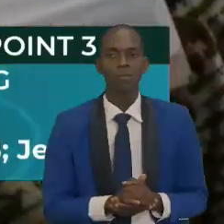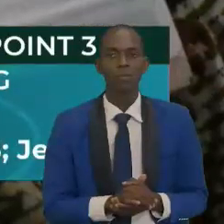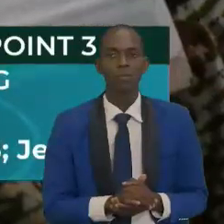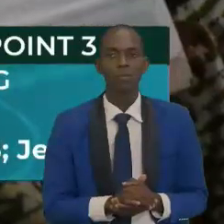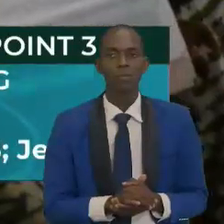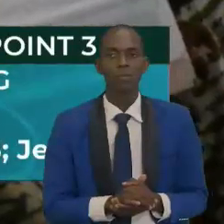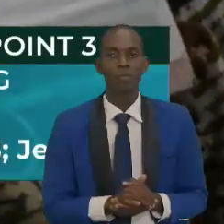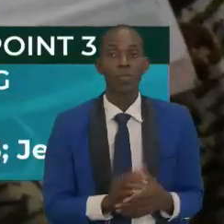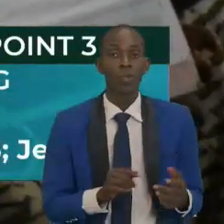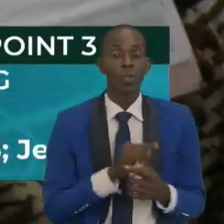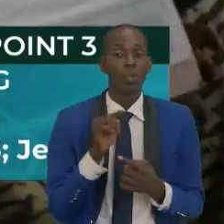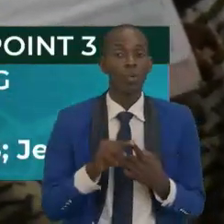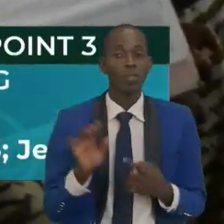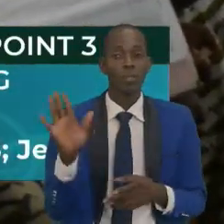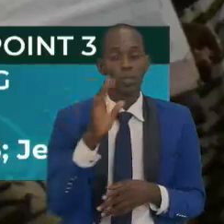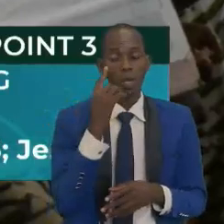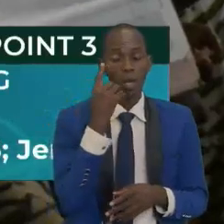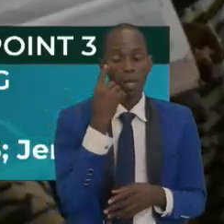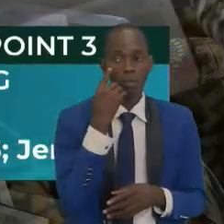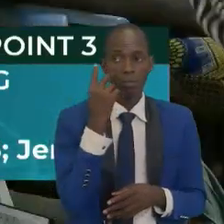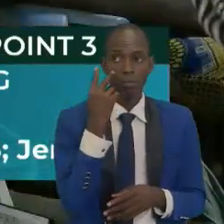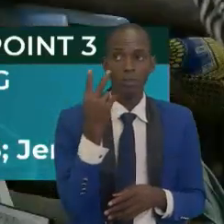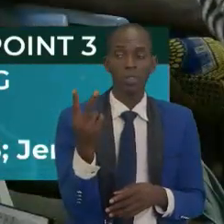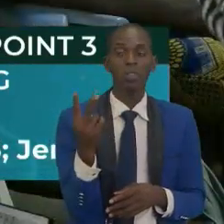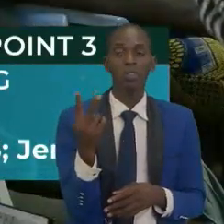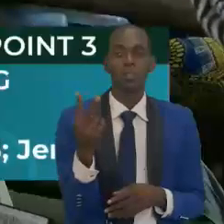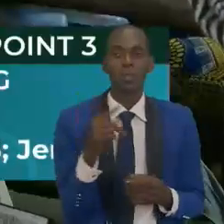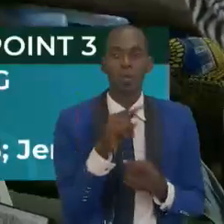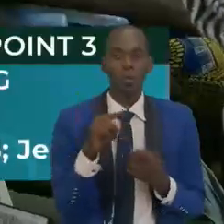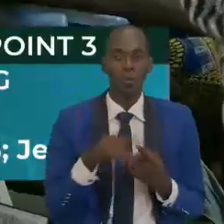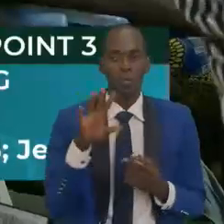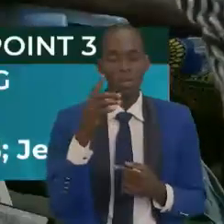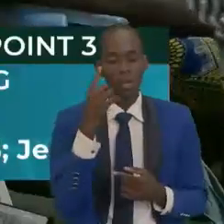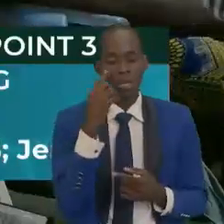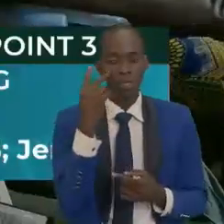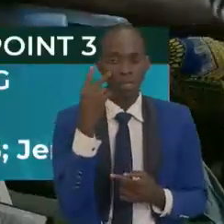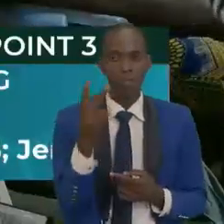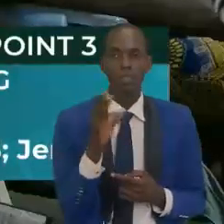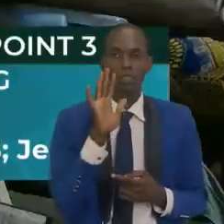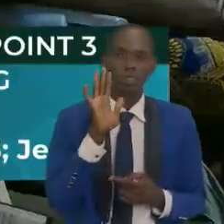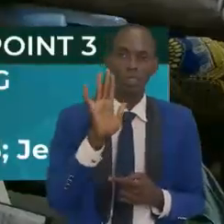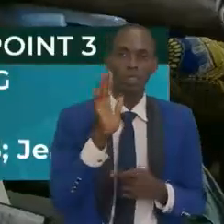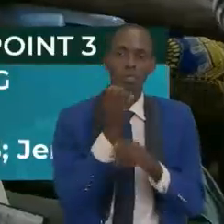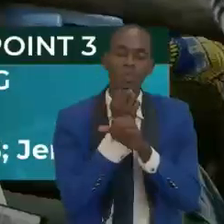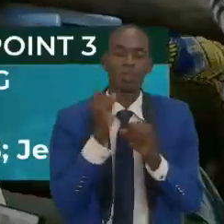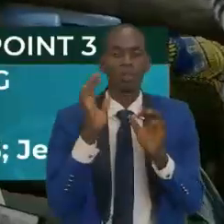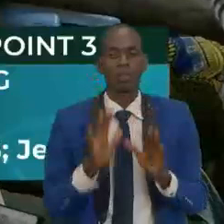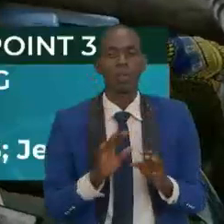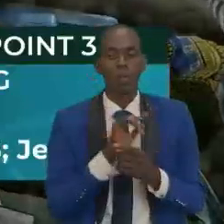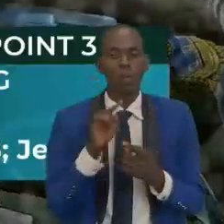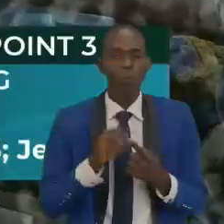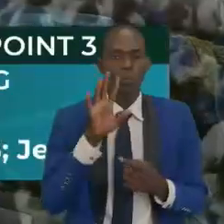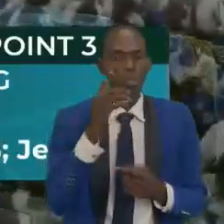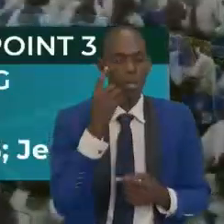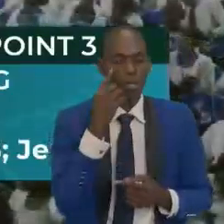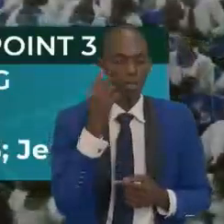When your eyes see, when your eyes see your Savior, when your eyes